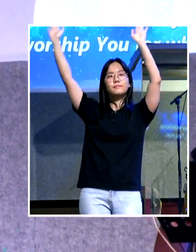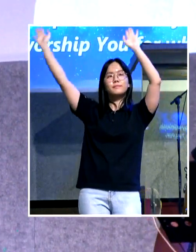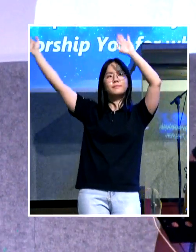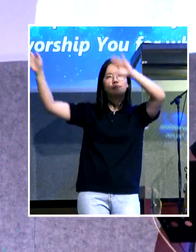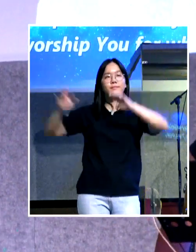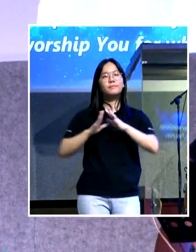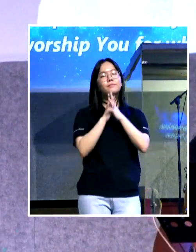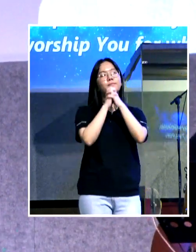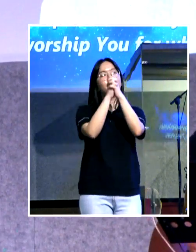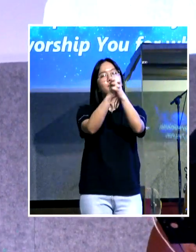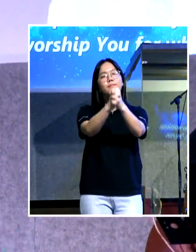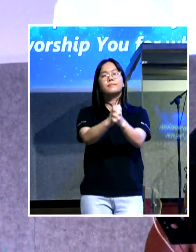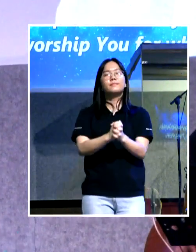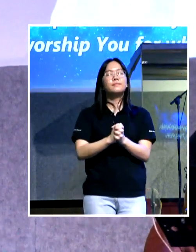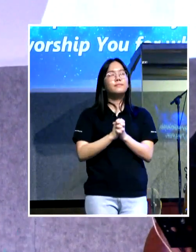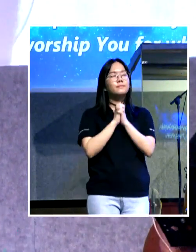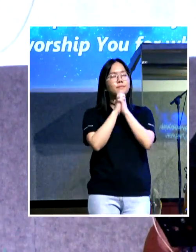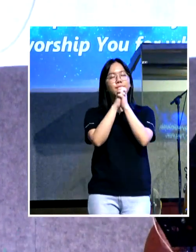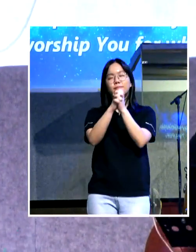hallelujah, we